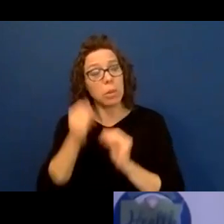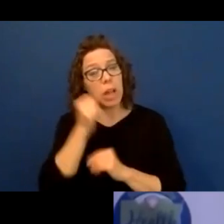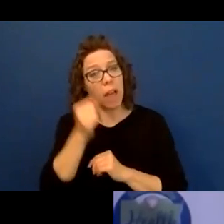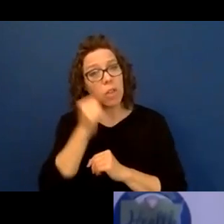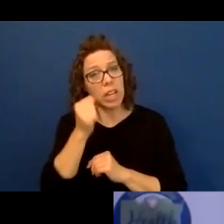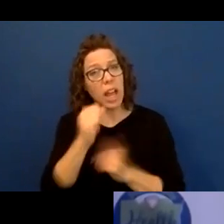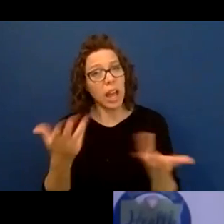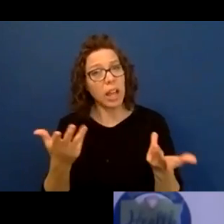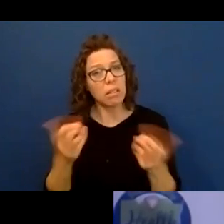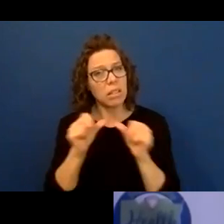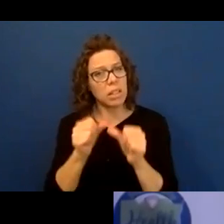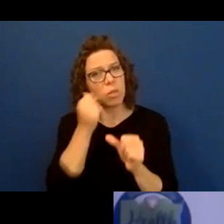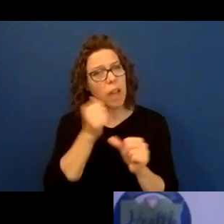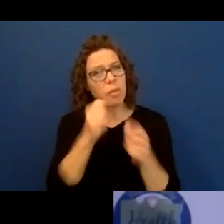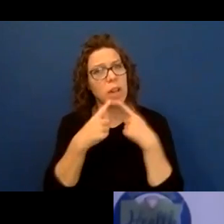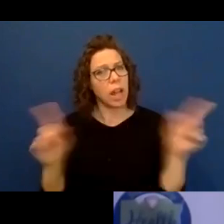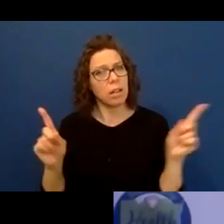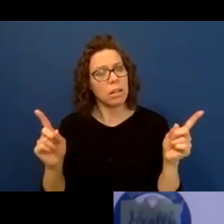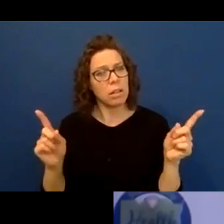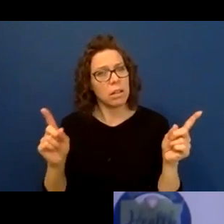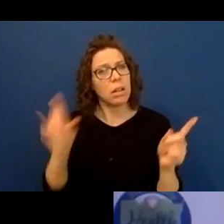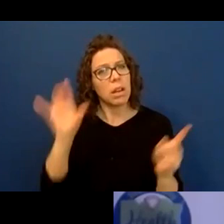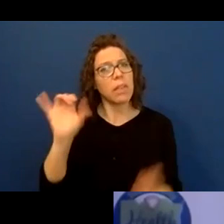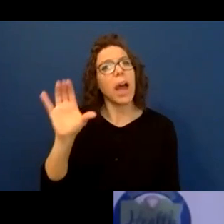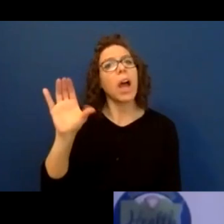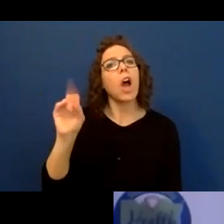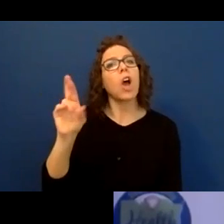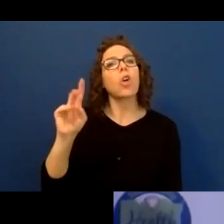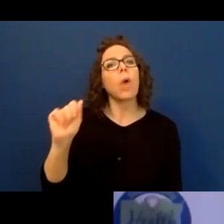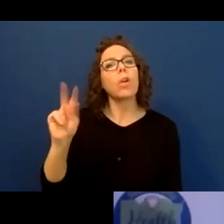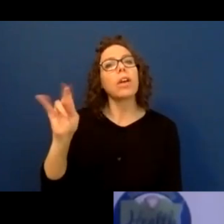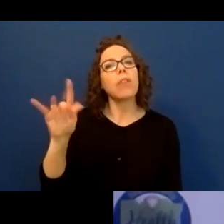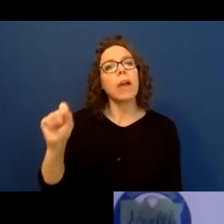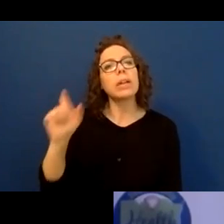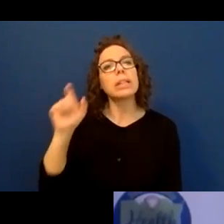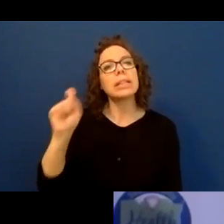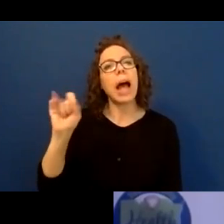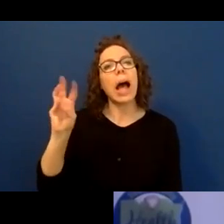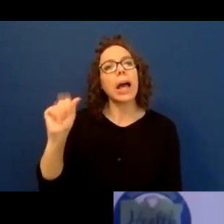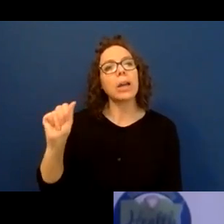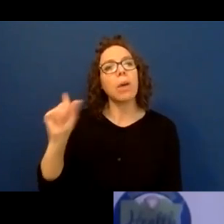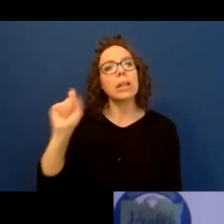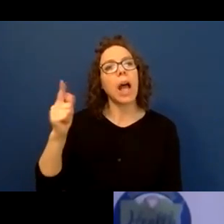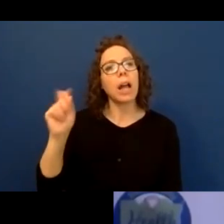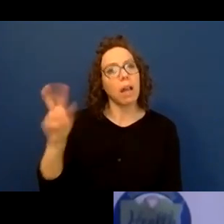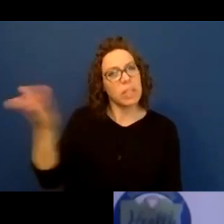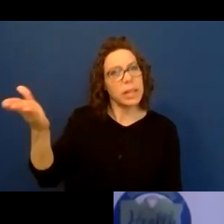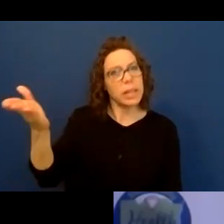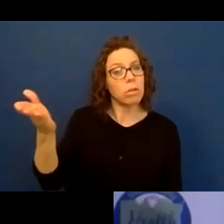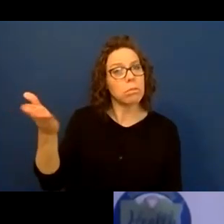and continues to do so on coronavirus.iowa.gov. I would encourage you to go there and look at the data.